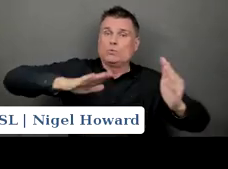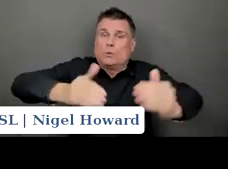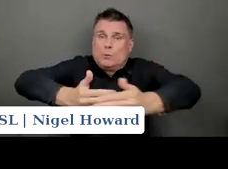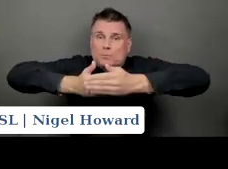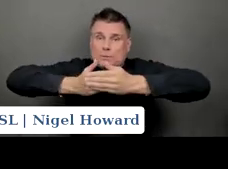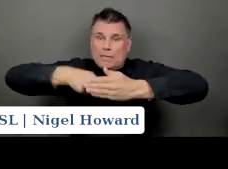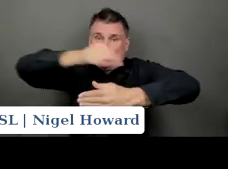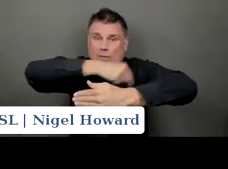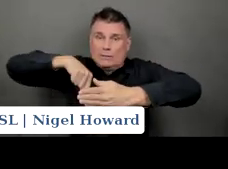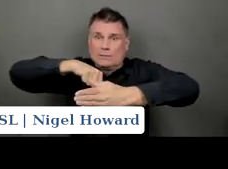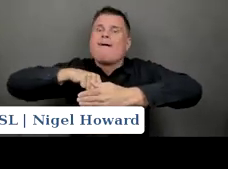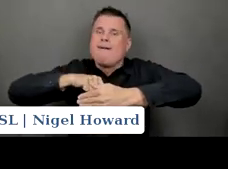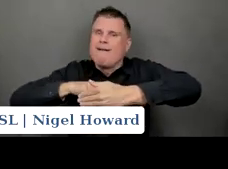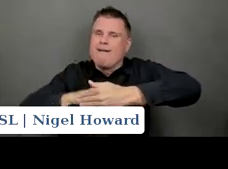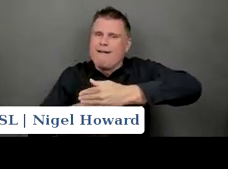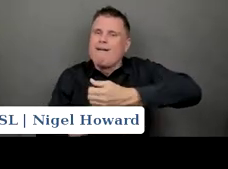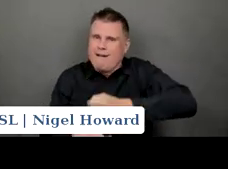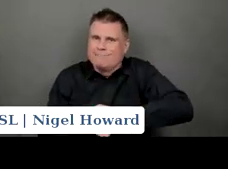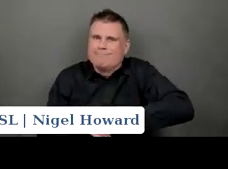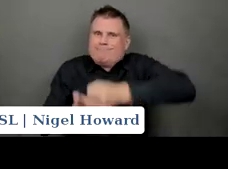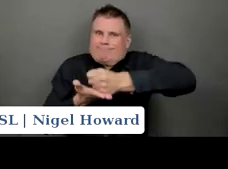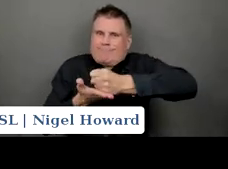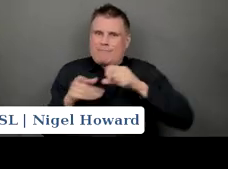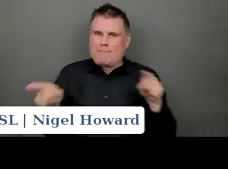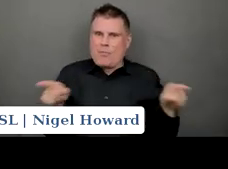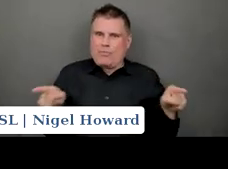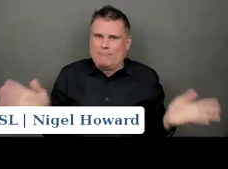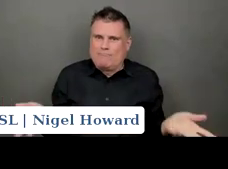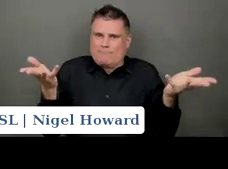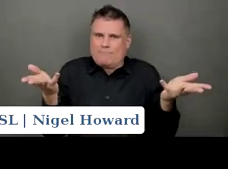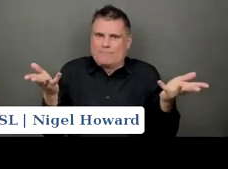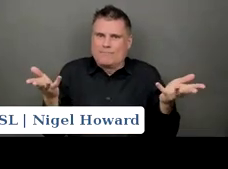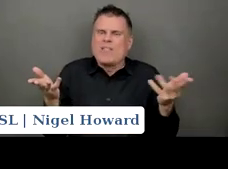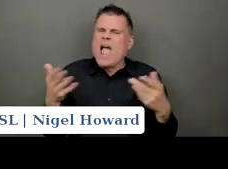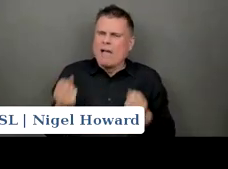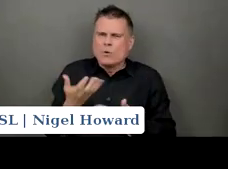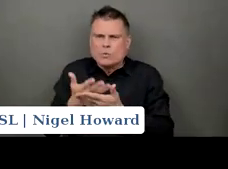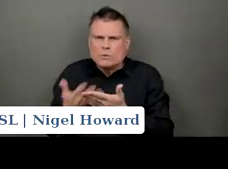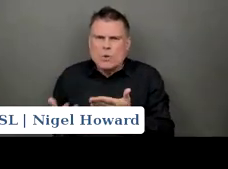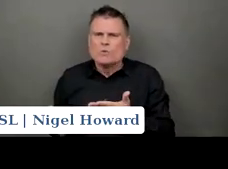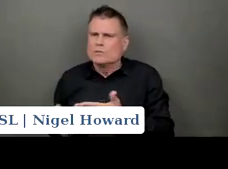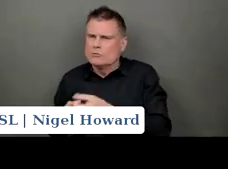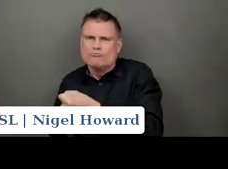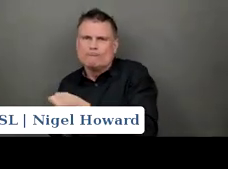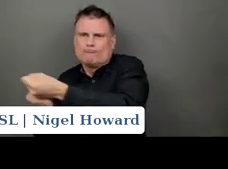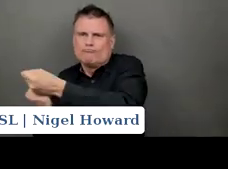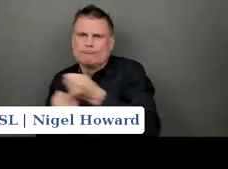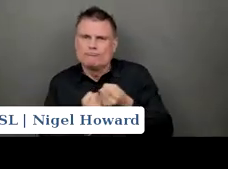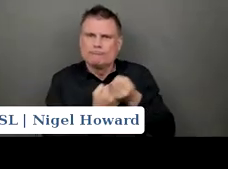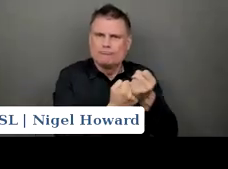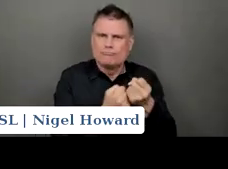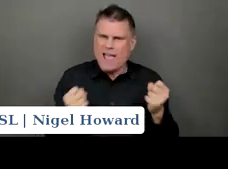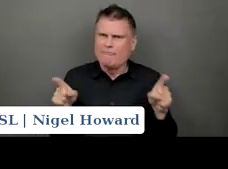many of the underlying resources that households and individuals need to fulfill their care and support needs. Next slide,